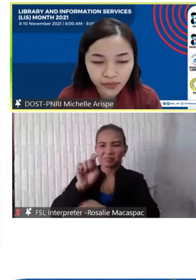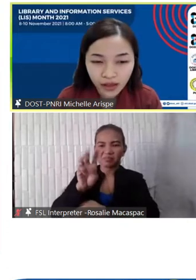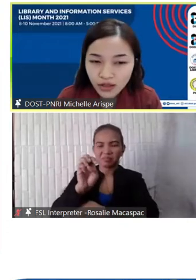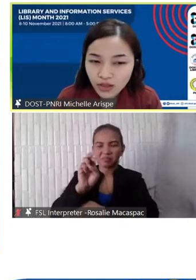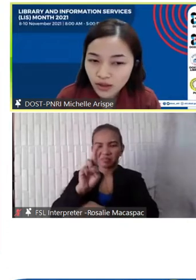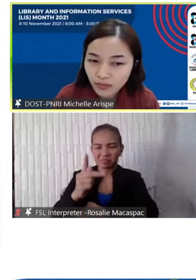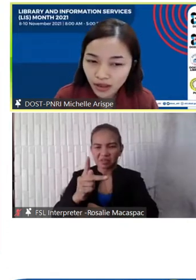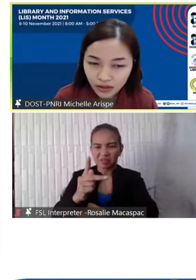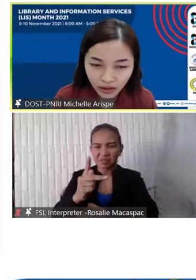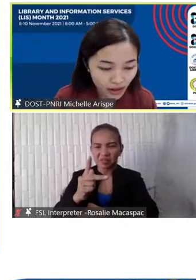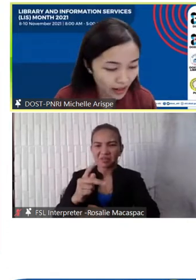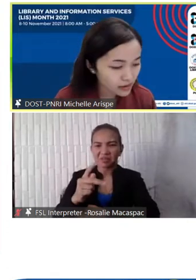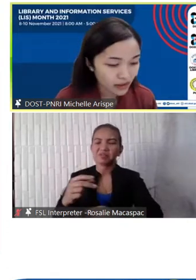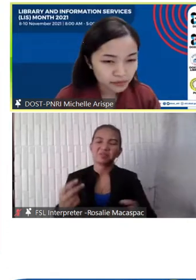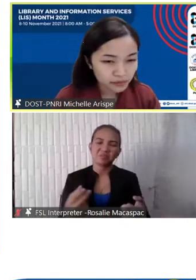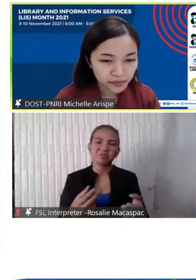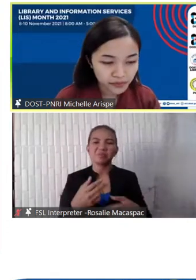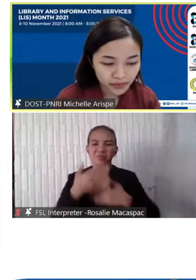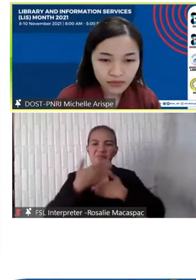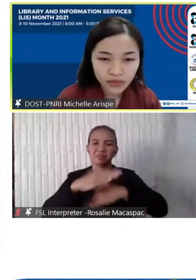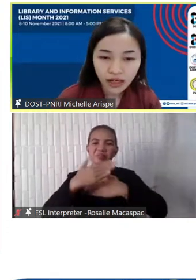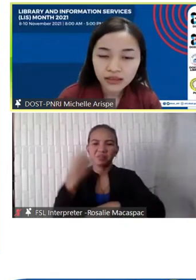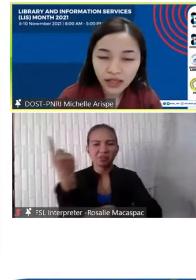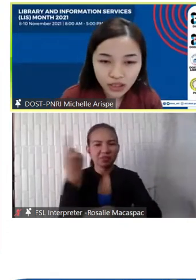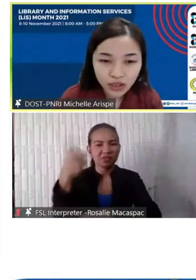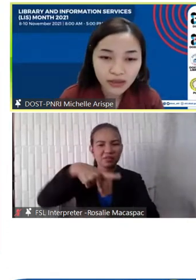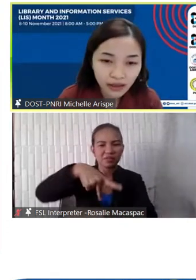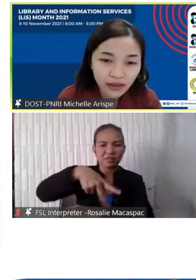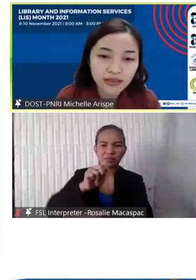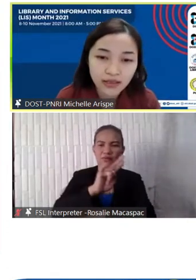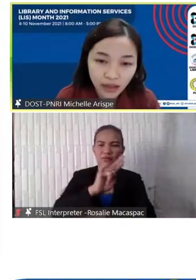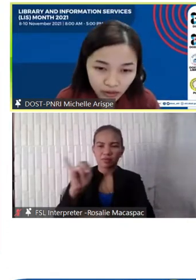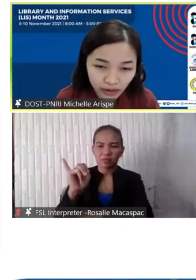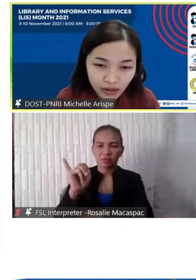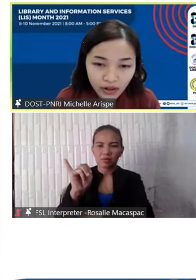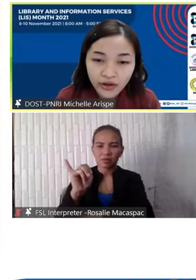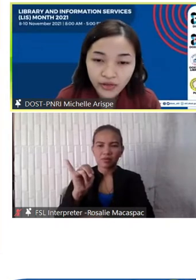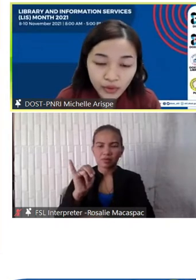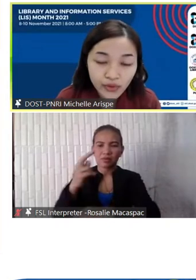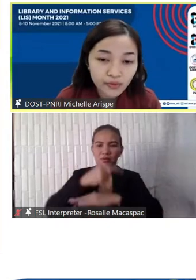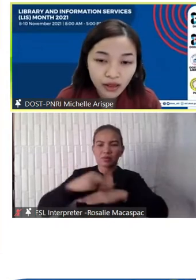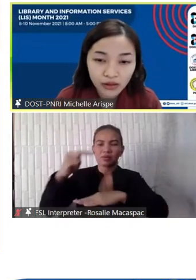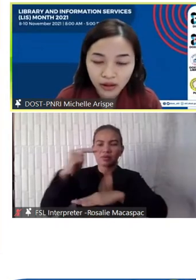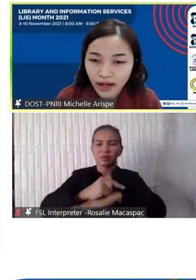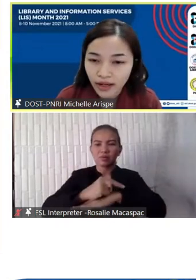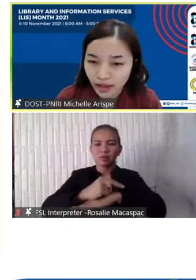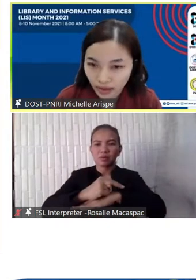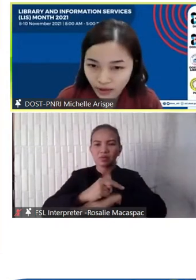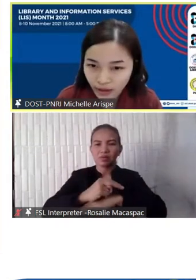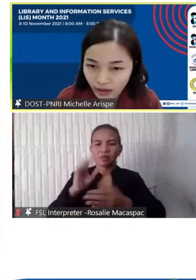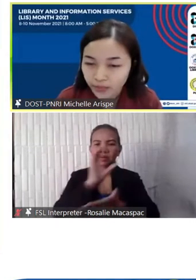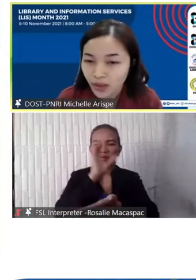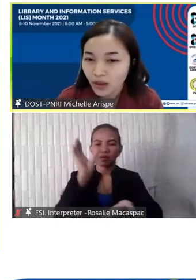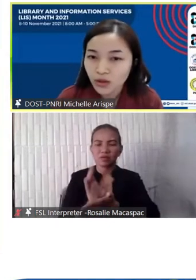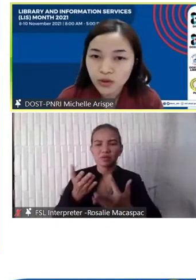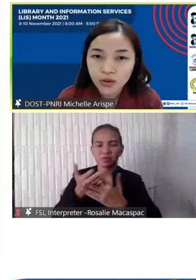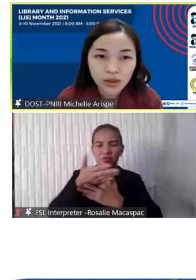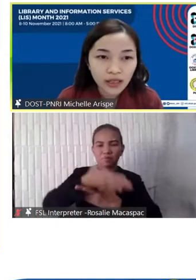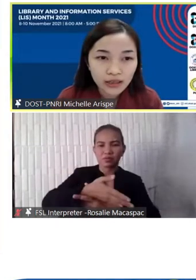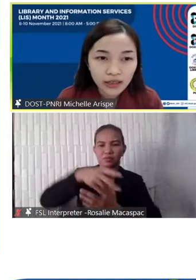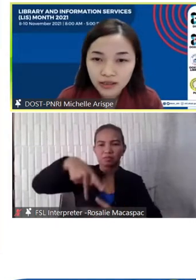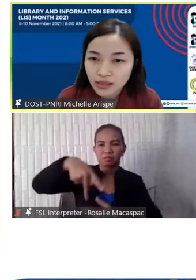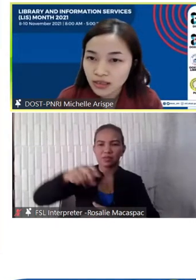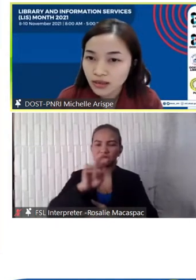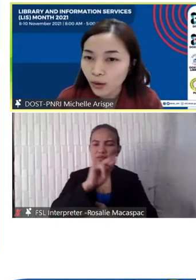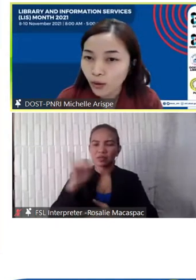handy. So ang PNRI din, ang National INIS Center, through the PNRI Library.